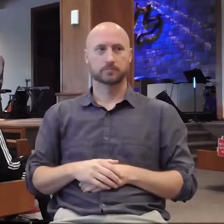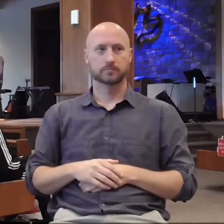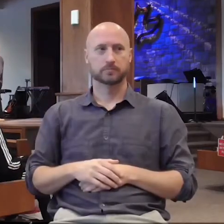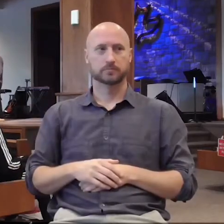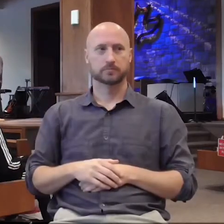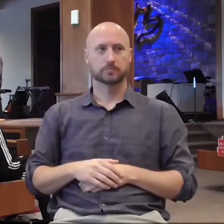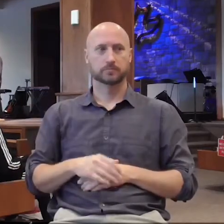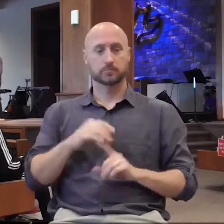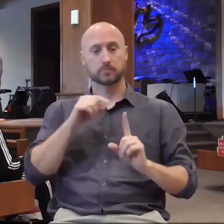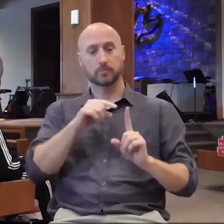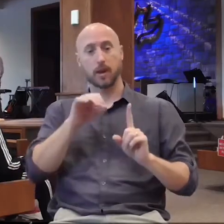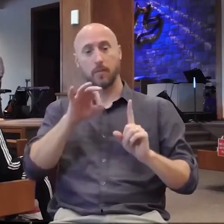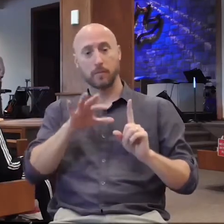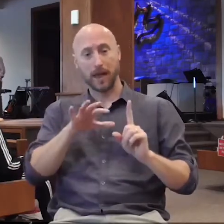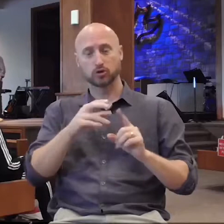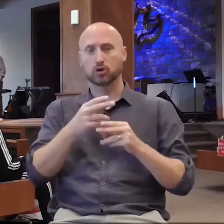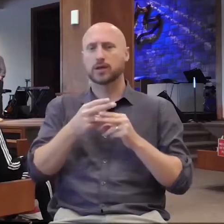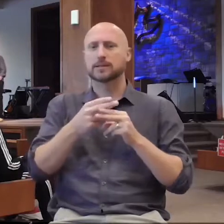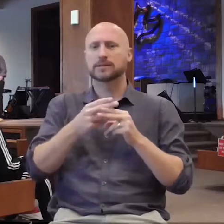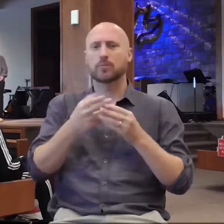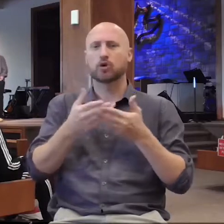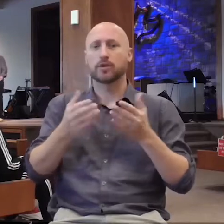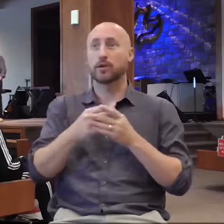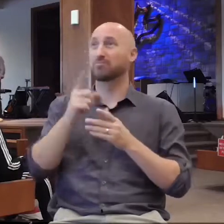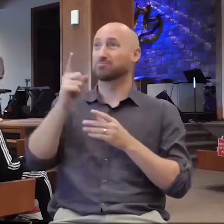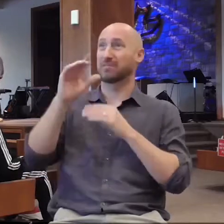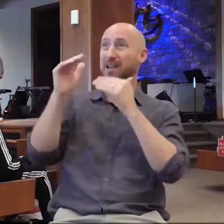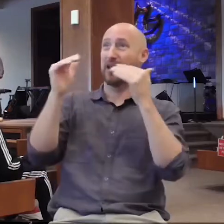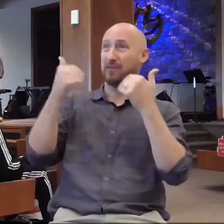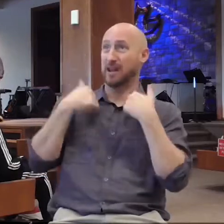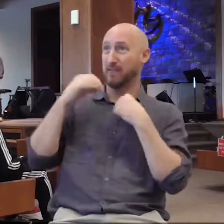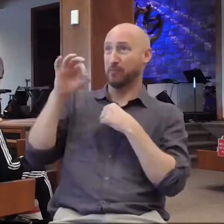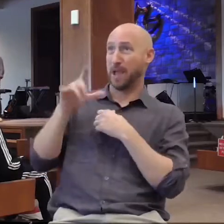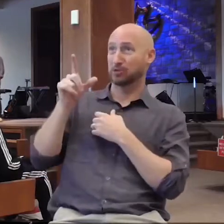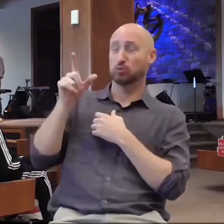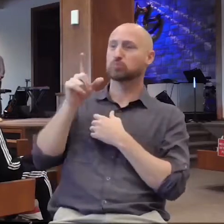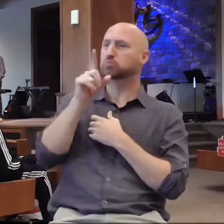Pastor, that's a temporary thing. Ain't no pastors in heaven.